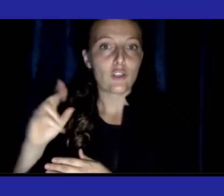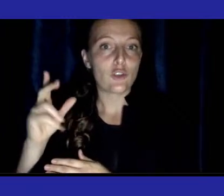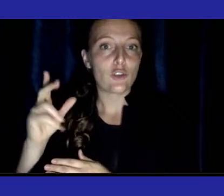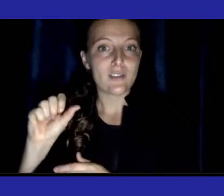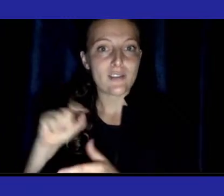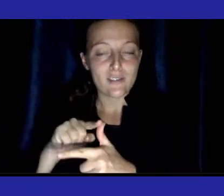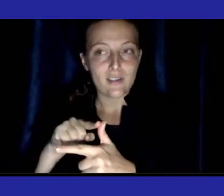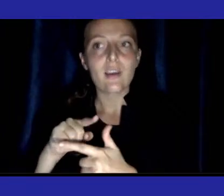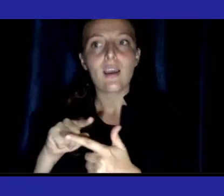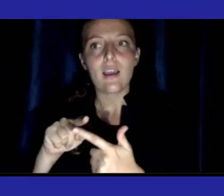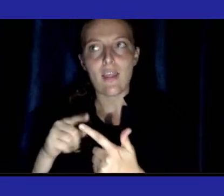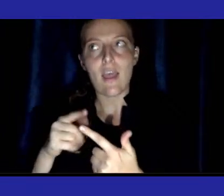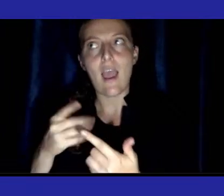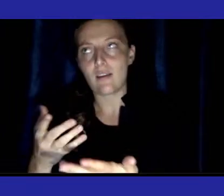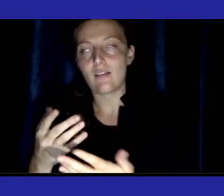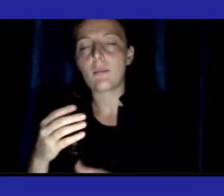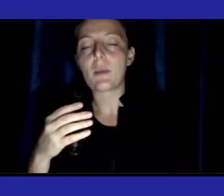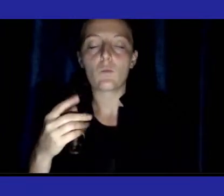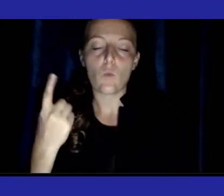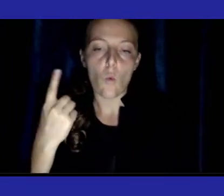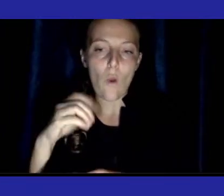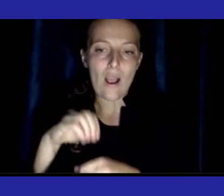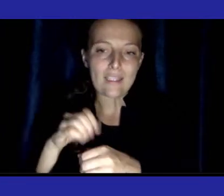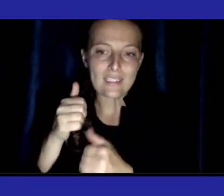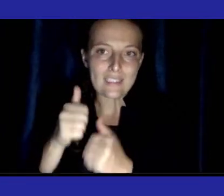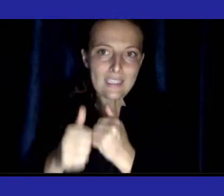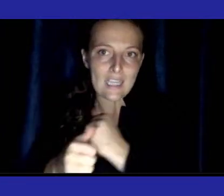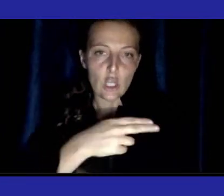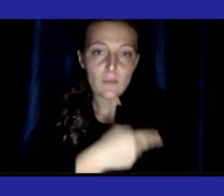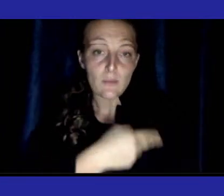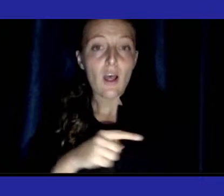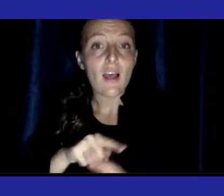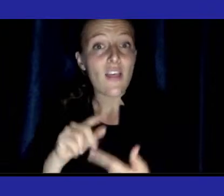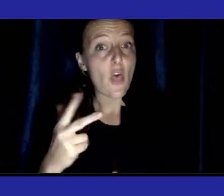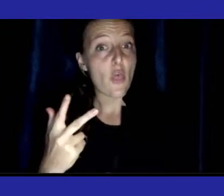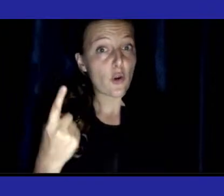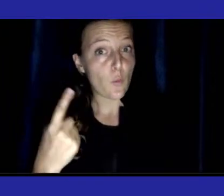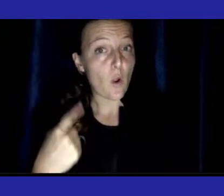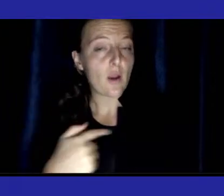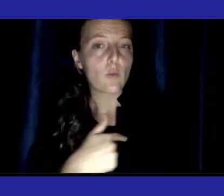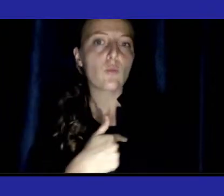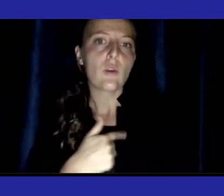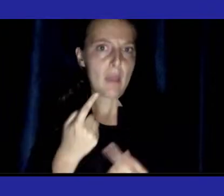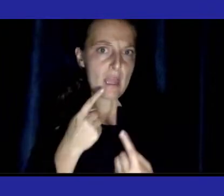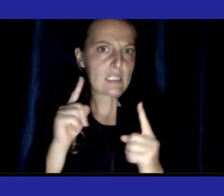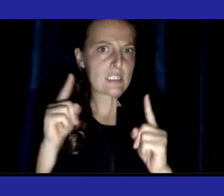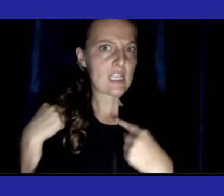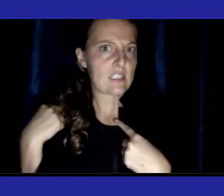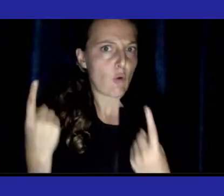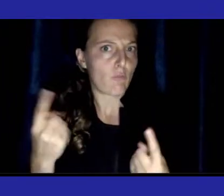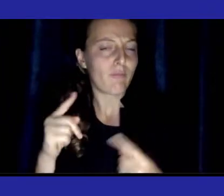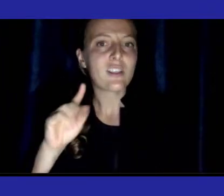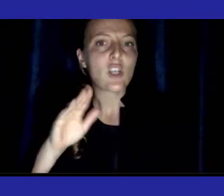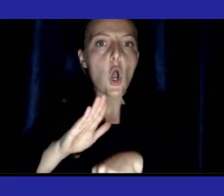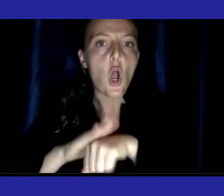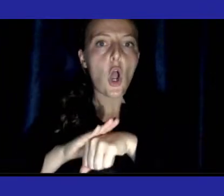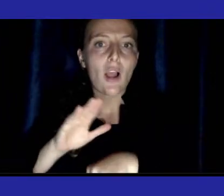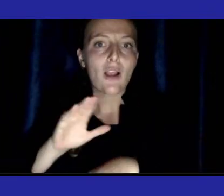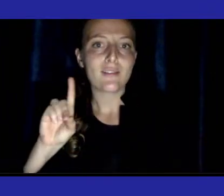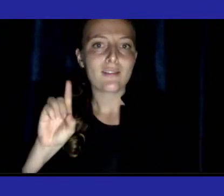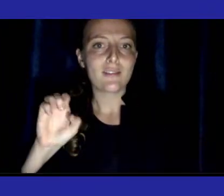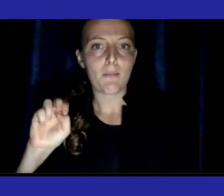the third one, which we've also been very successful with, is the on-demand, right, which we power Metro